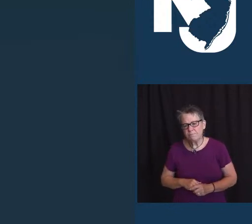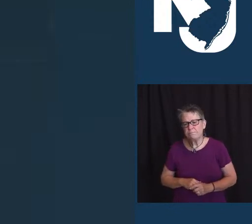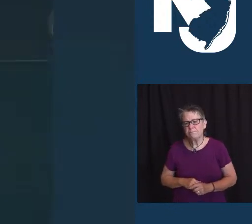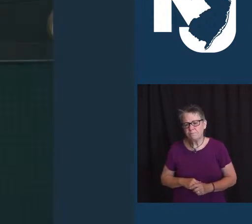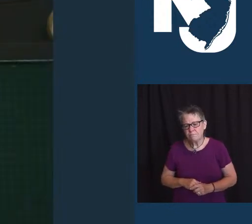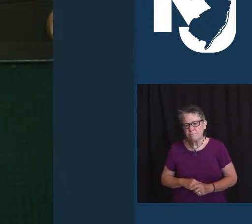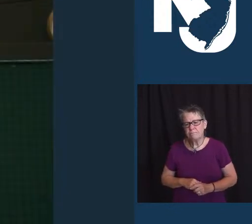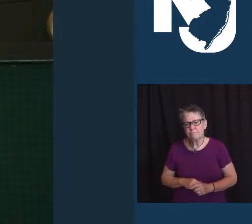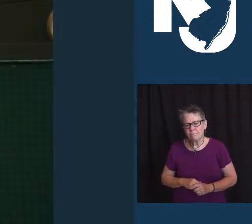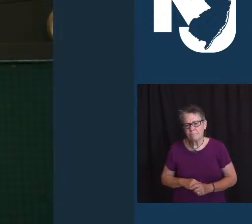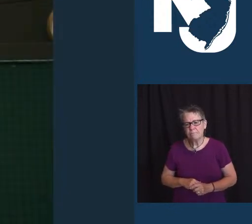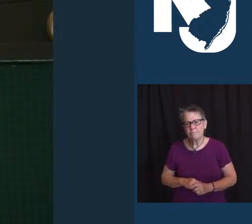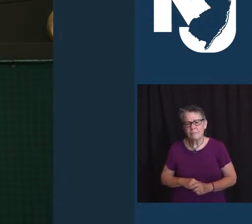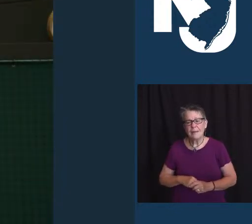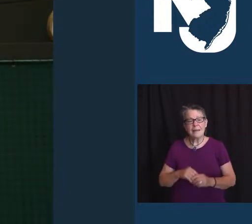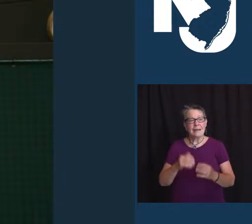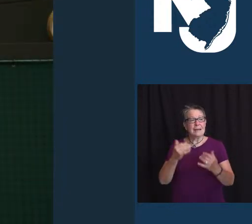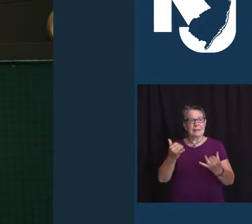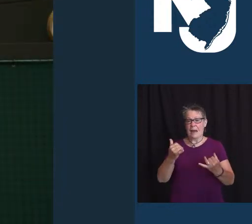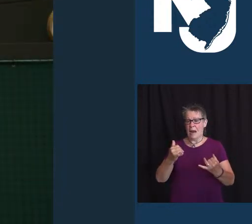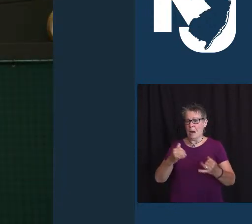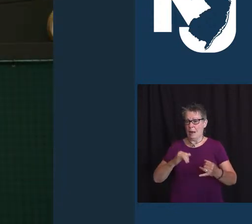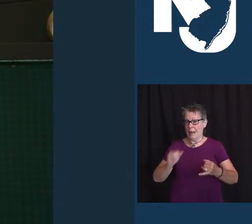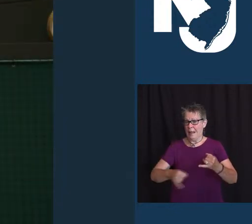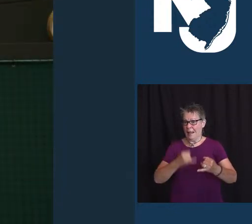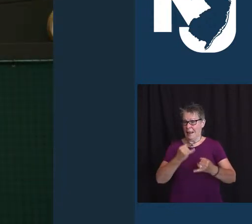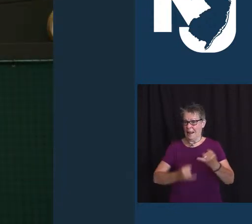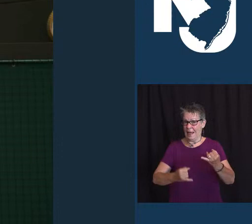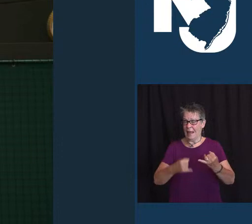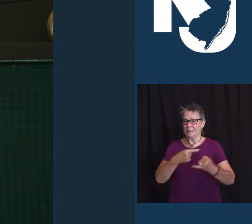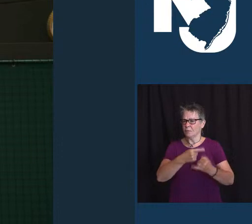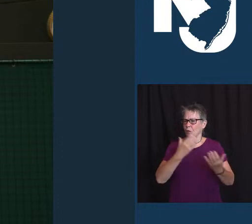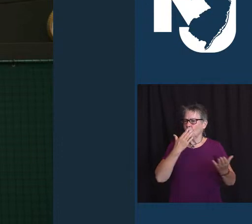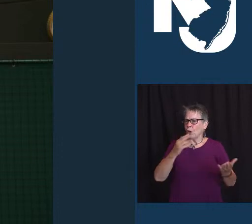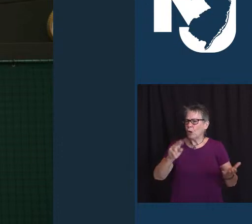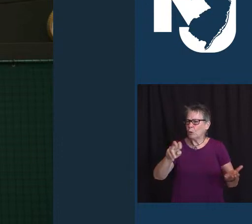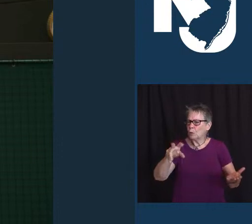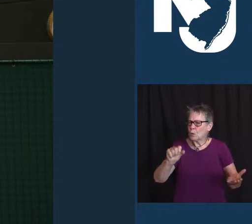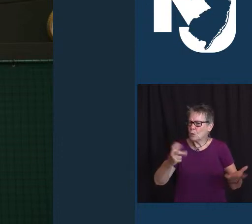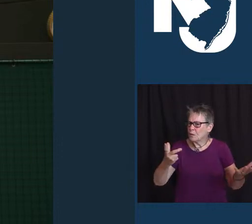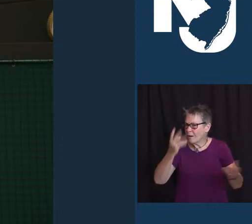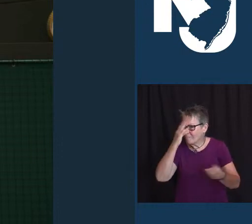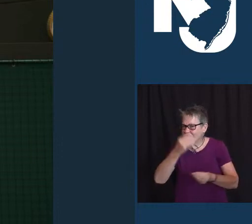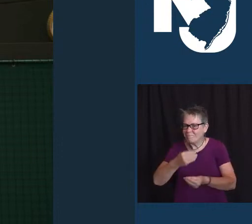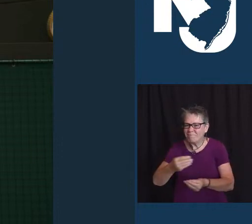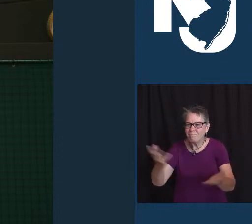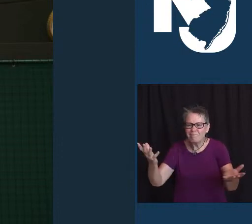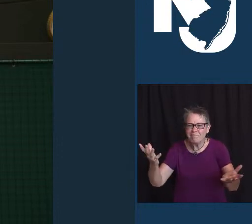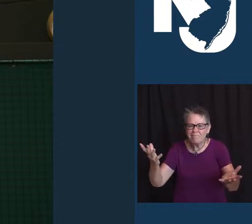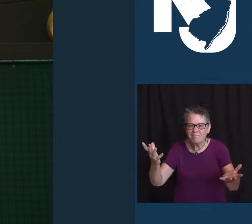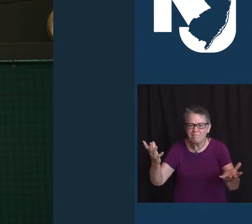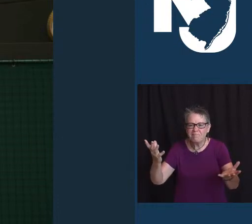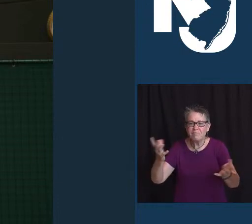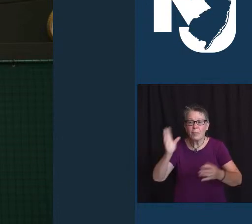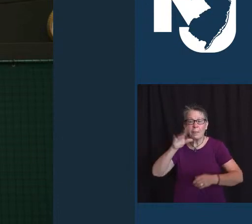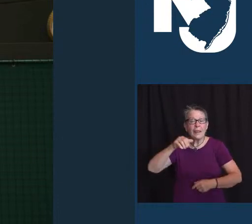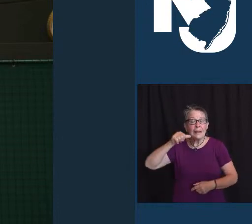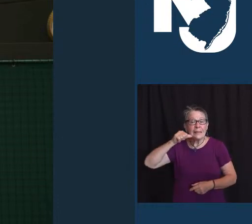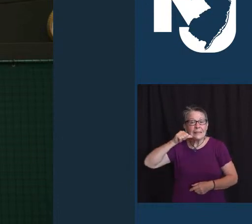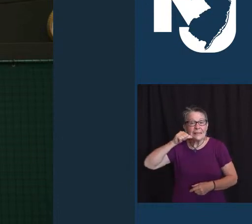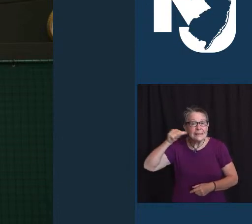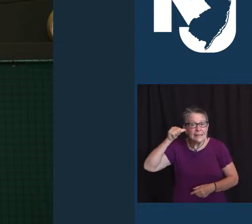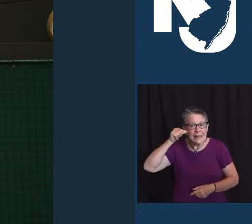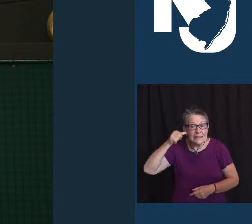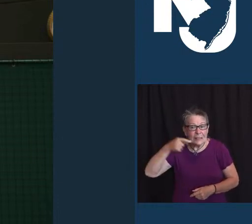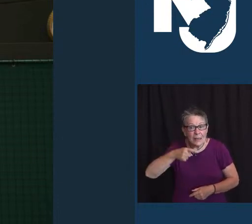end today on an uplifting note. Yesterday, New Jersey's own Samir Banerjee from Basking